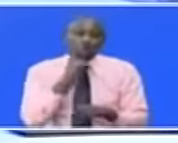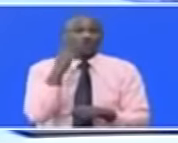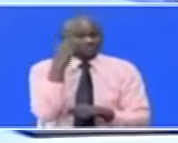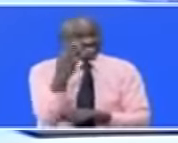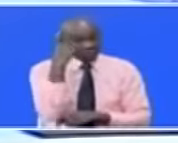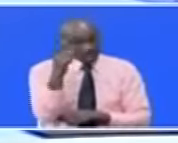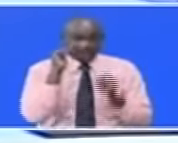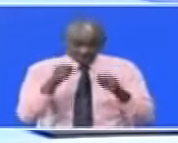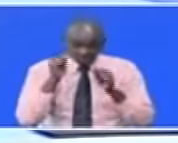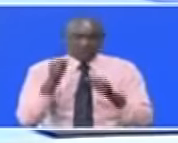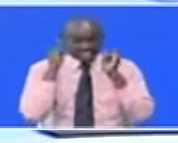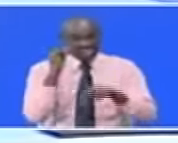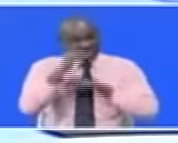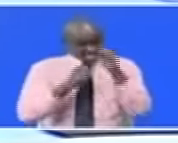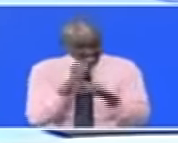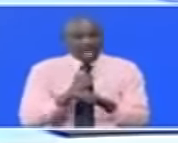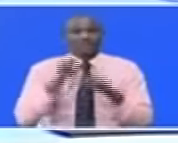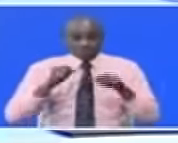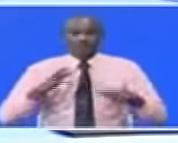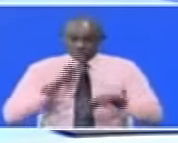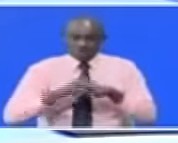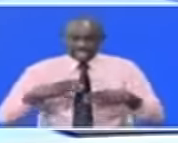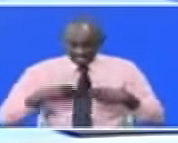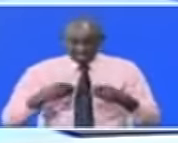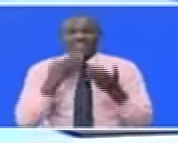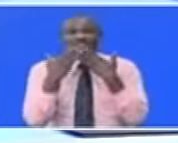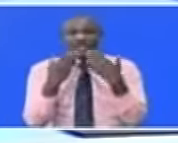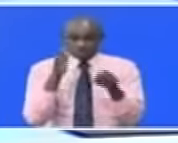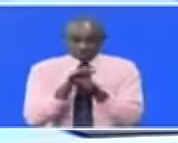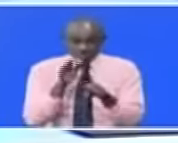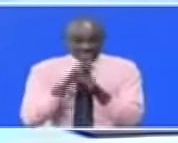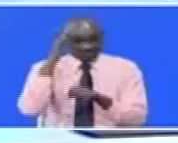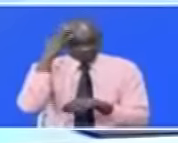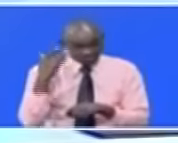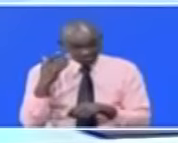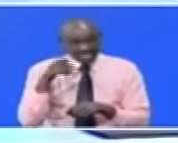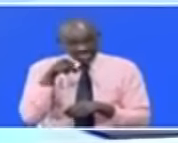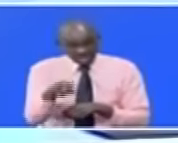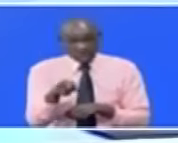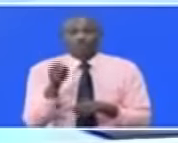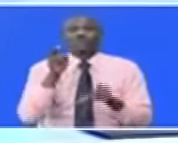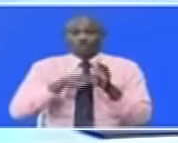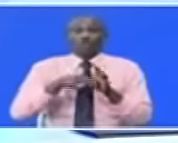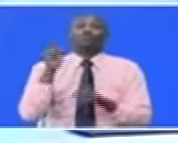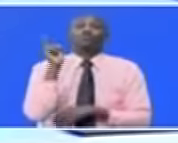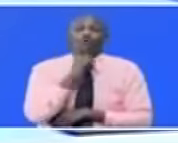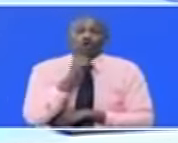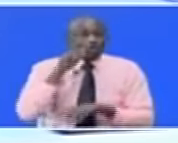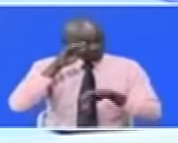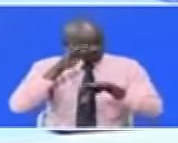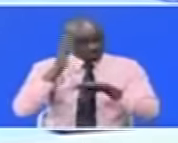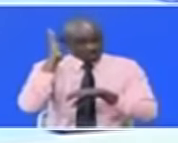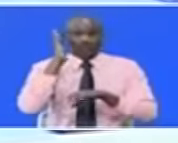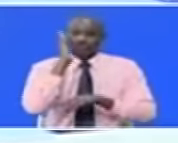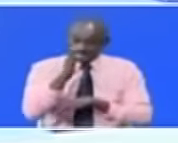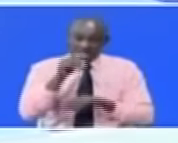hope to usher in the new year in good health. Thank you so much for watching. My name is Betty Okari, and I will be joining you tomorrow, God willing, for